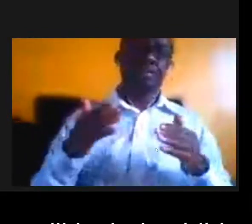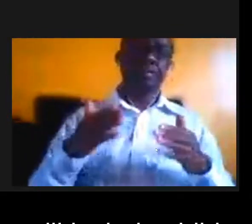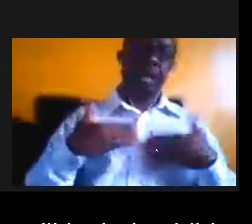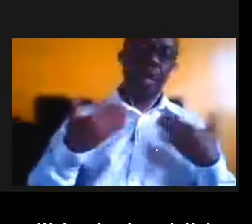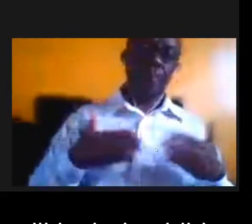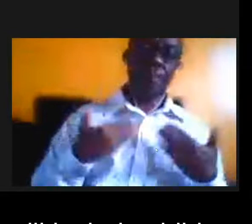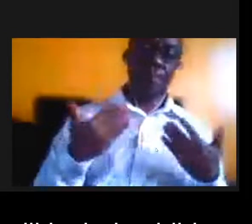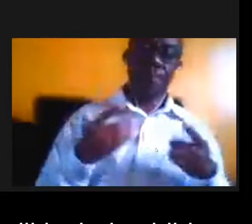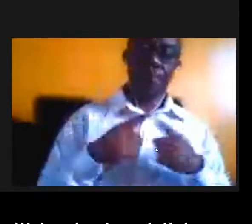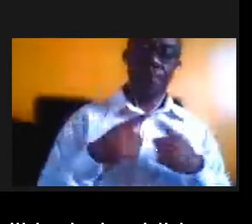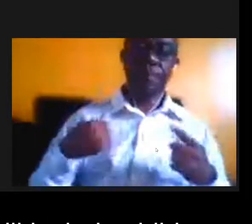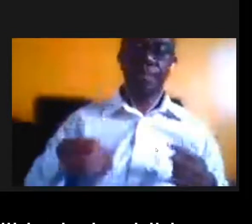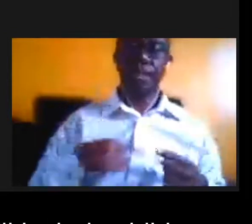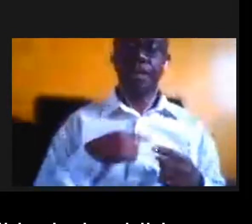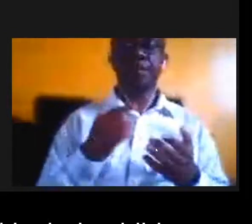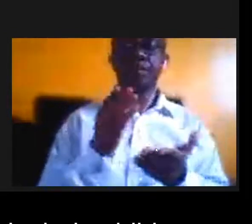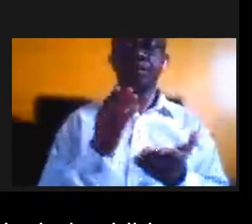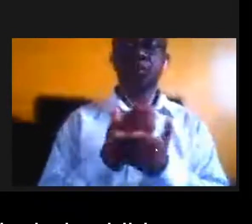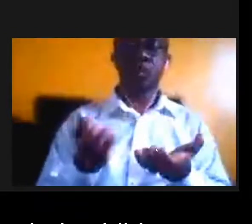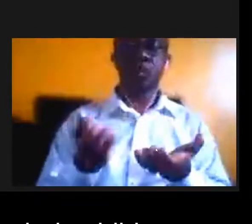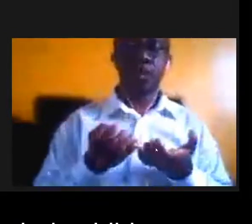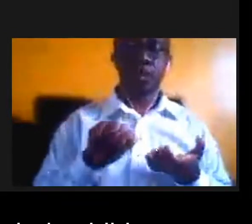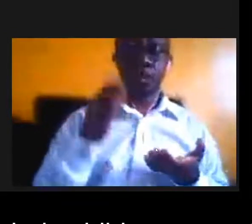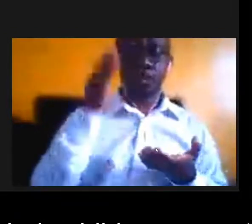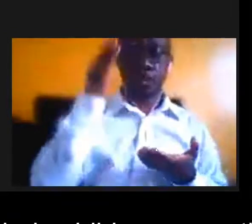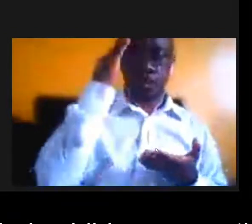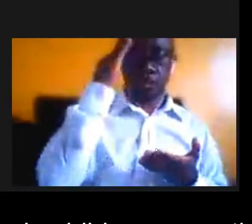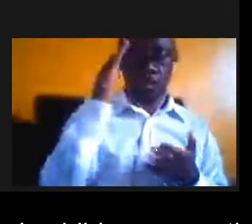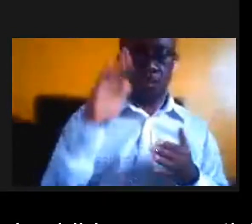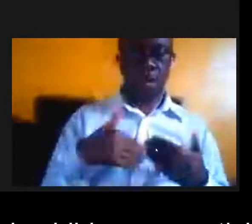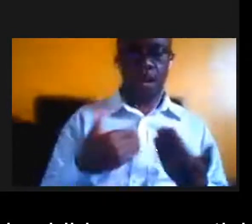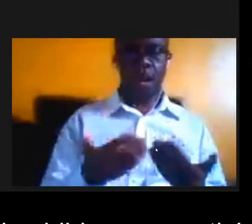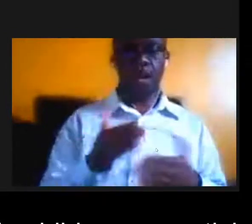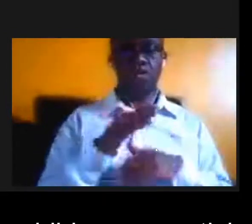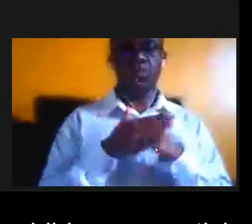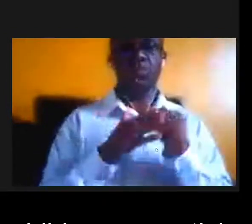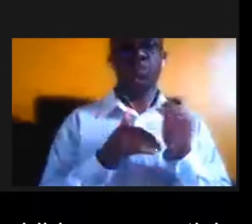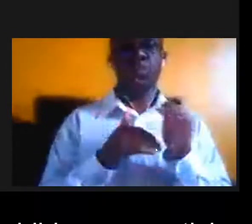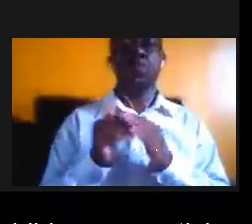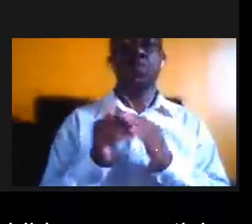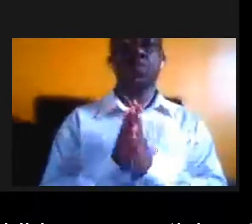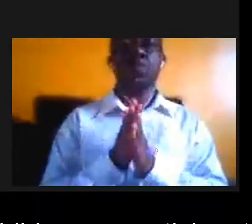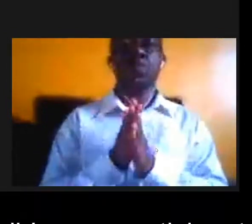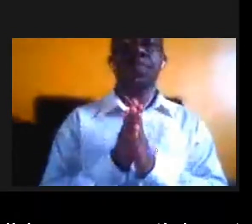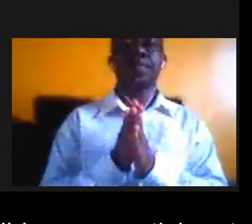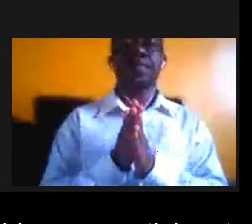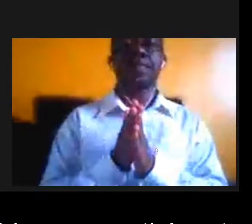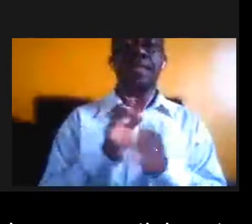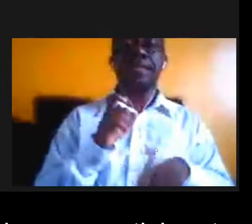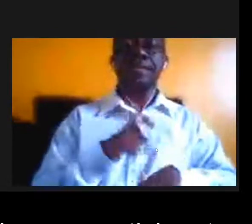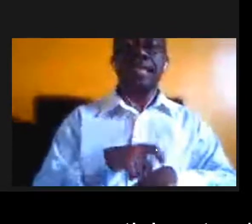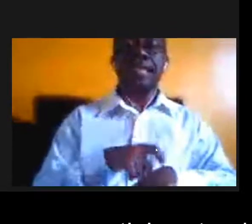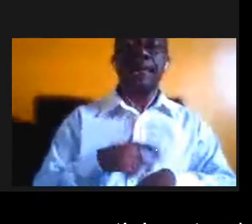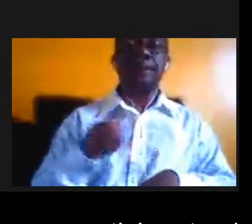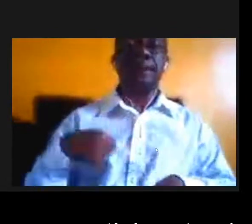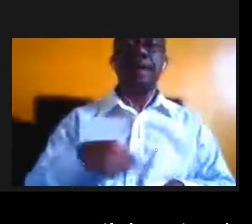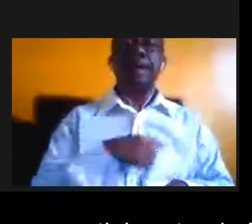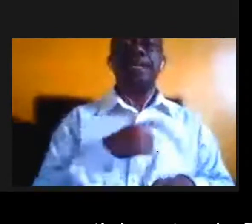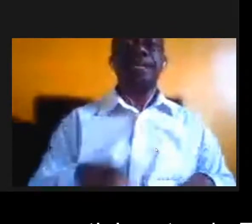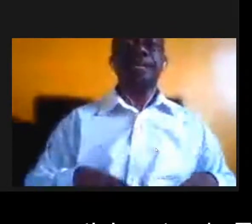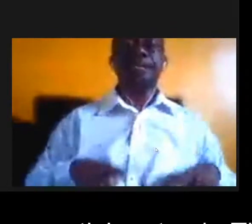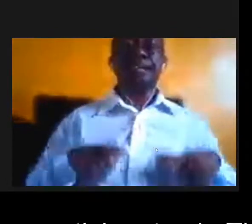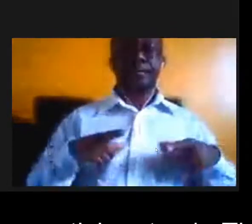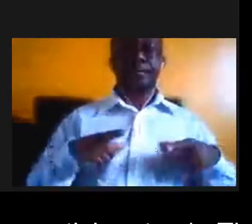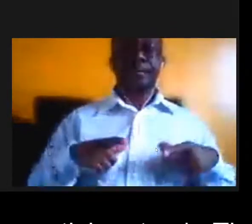we need to know how also to cope with the context in which we are living, because after